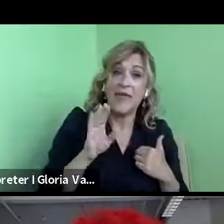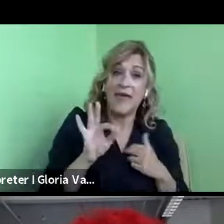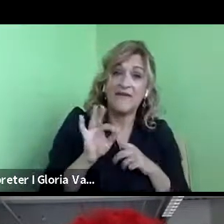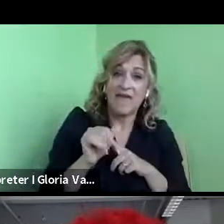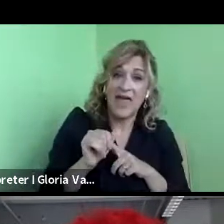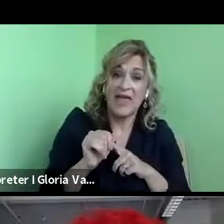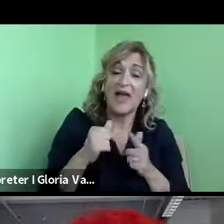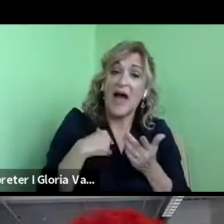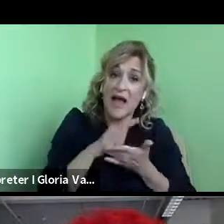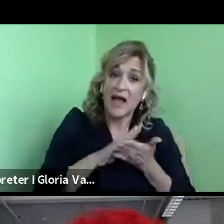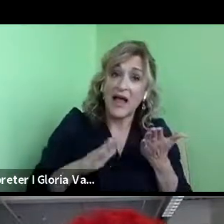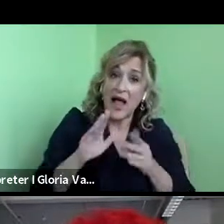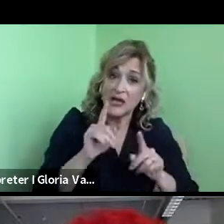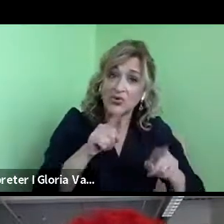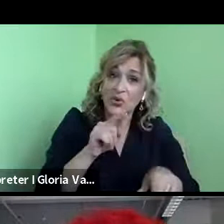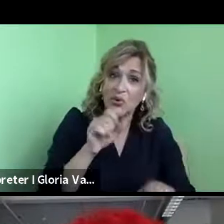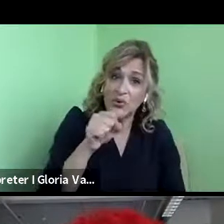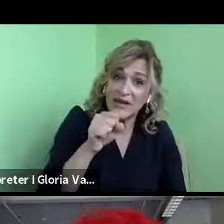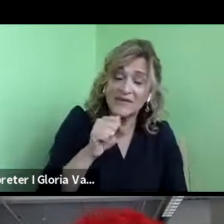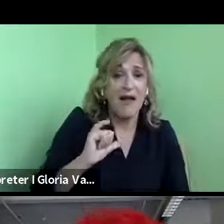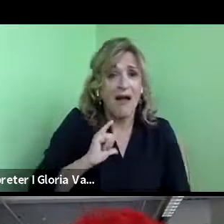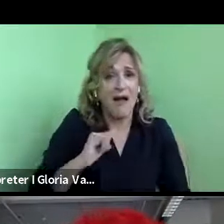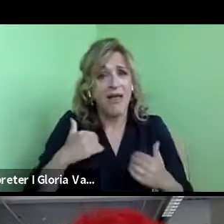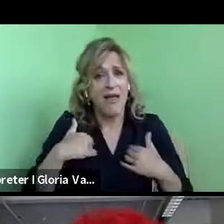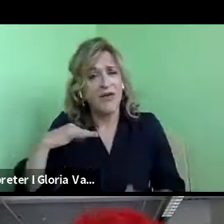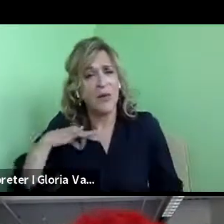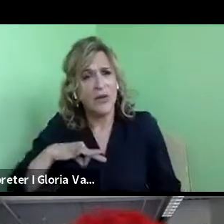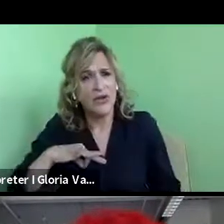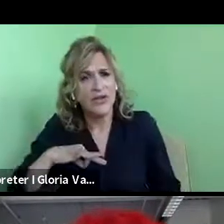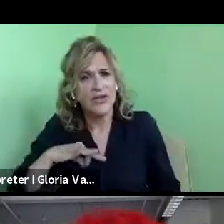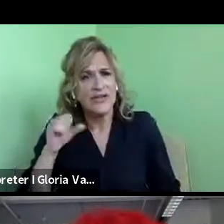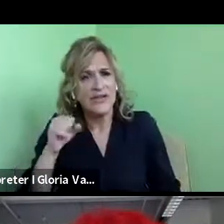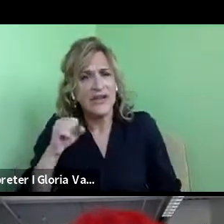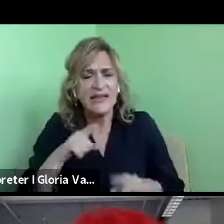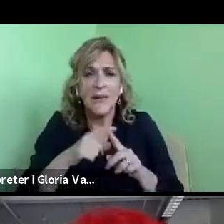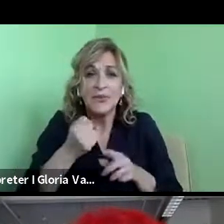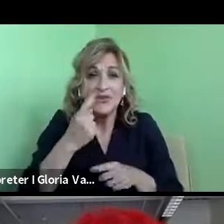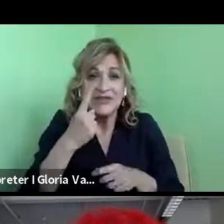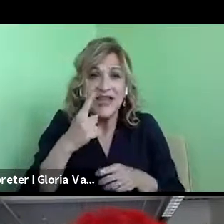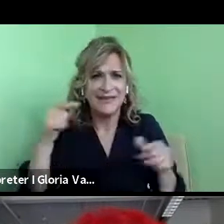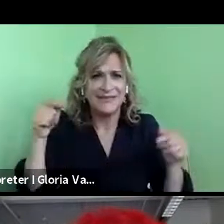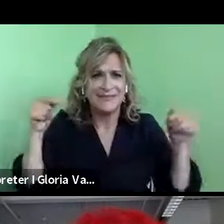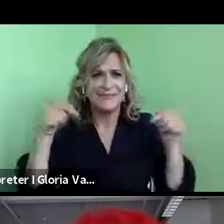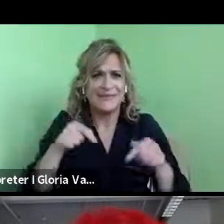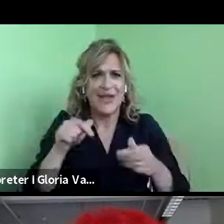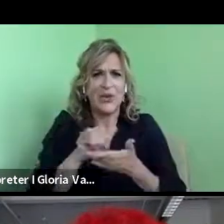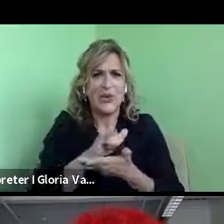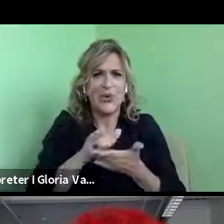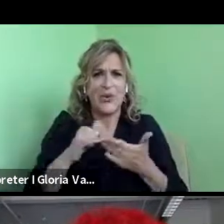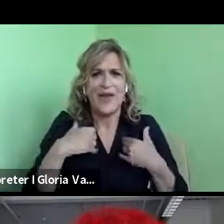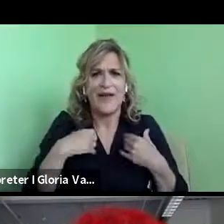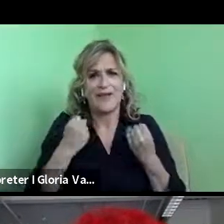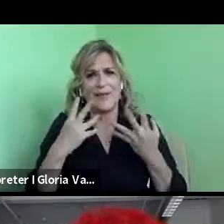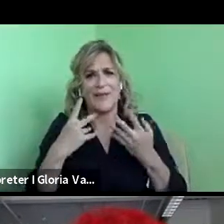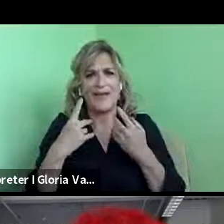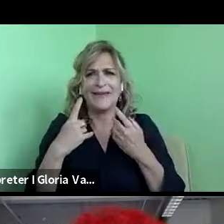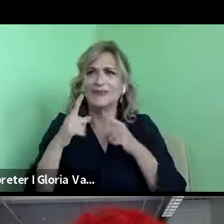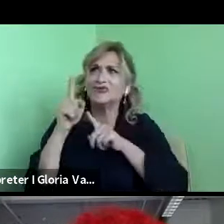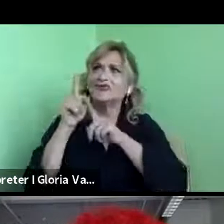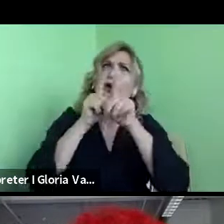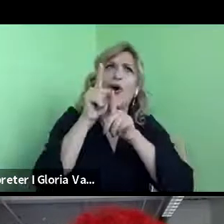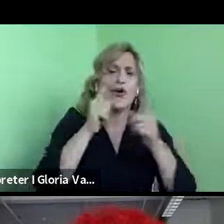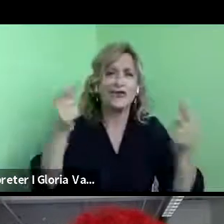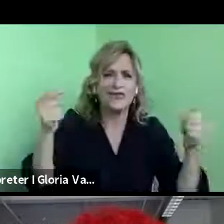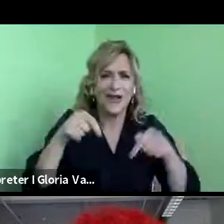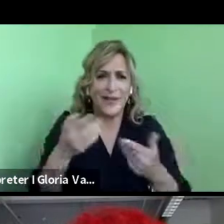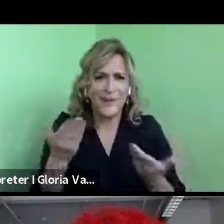but there's all these layers, and in New York, you know, it's like all the stars come here, so having this mix of really emerging people with